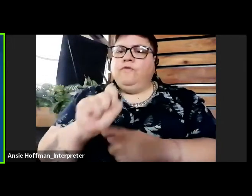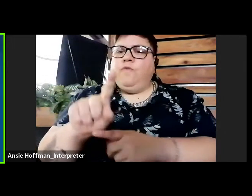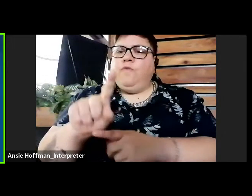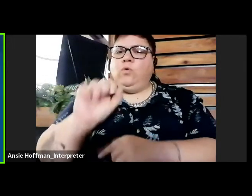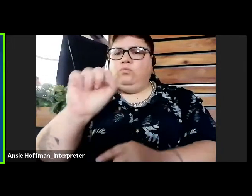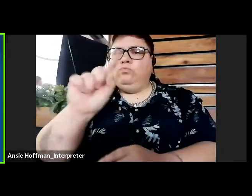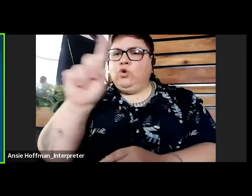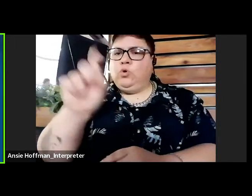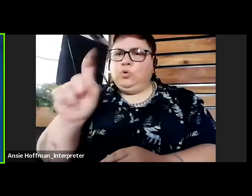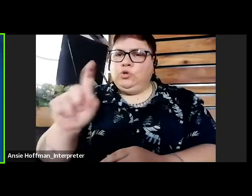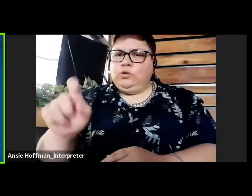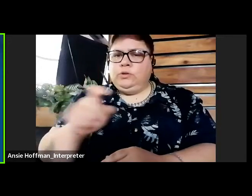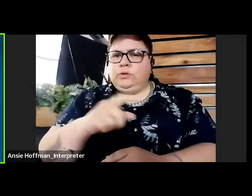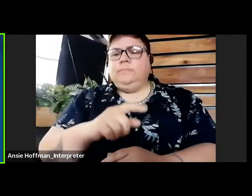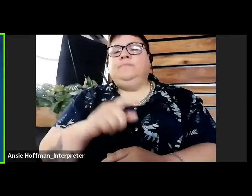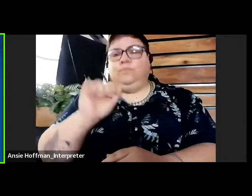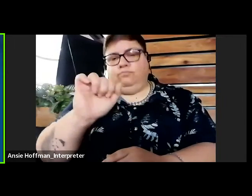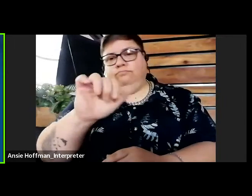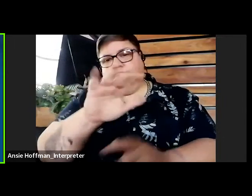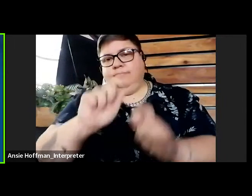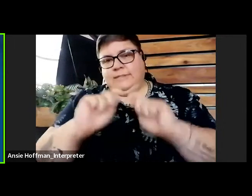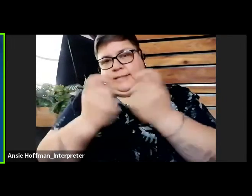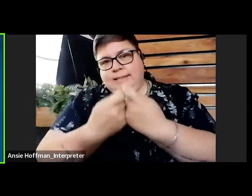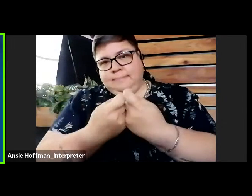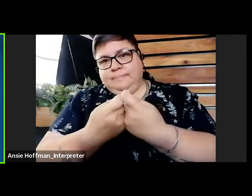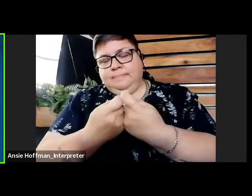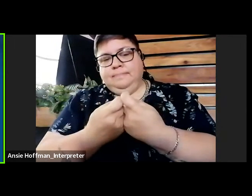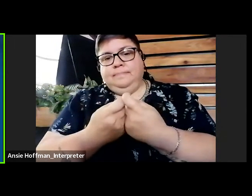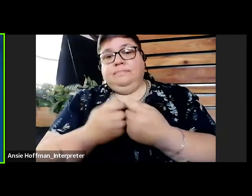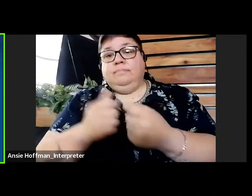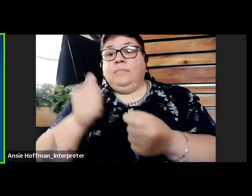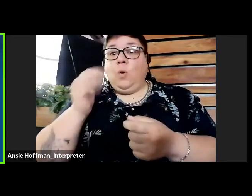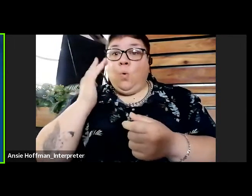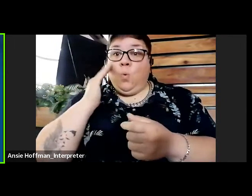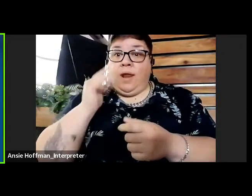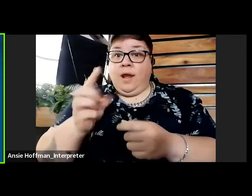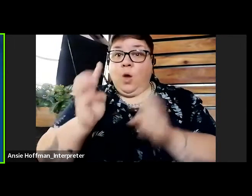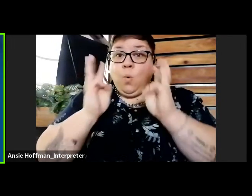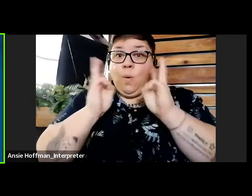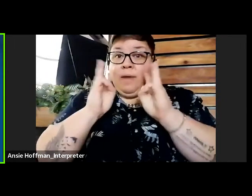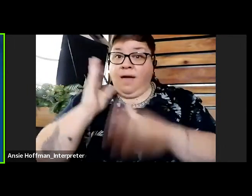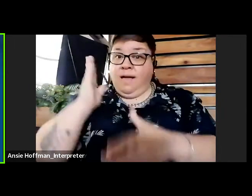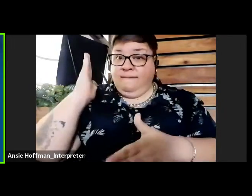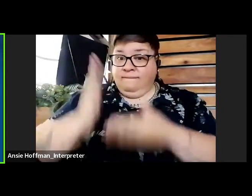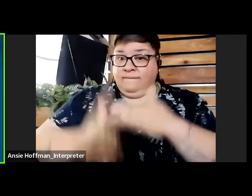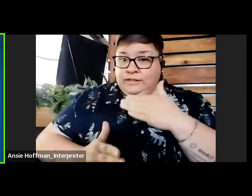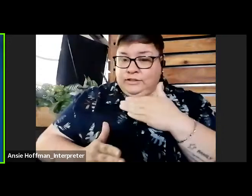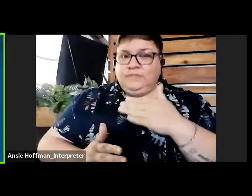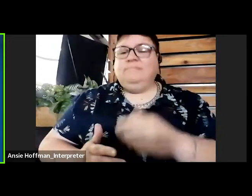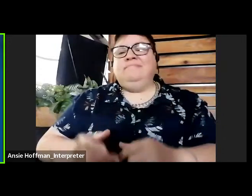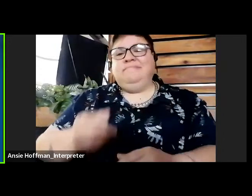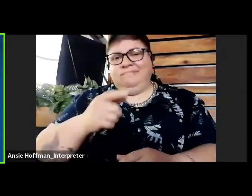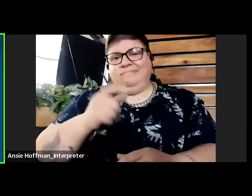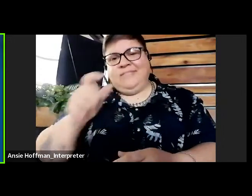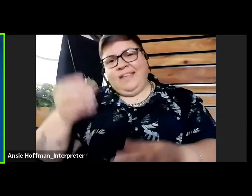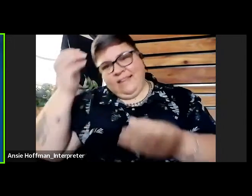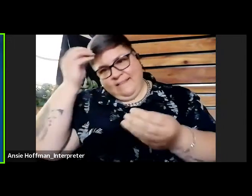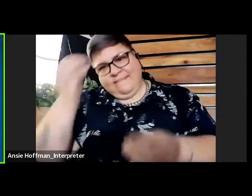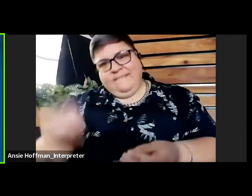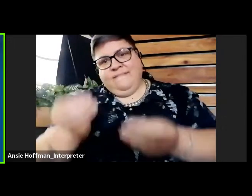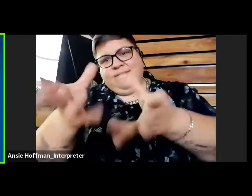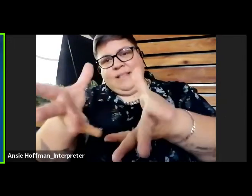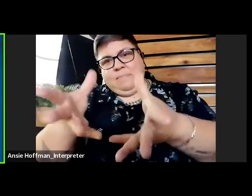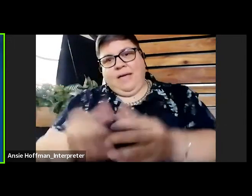the TDN team so that even after the webinar, you can still get the feedback that you deserve. And after